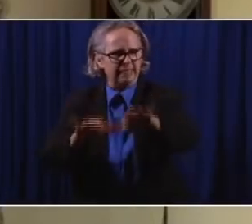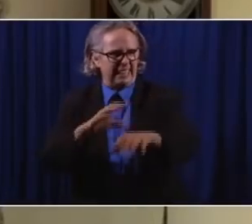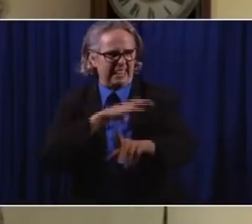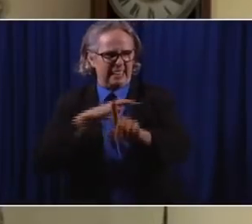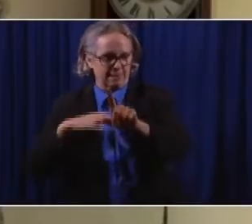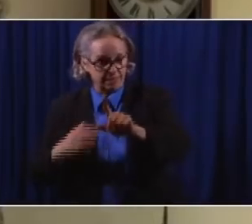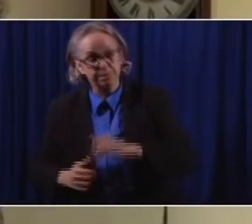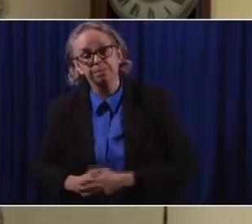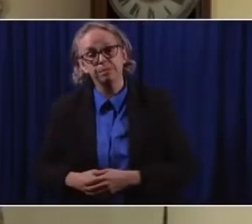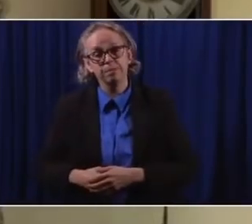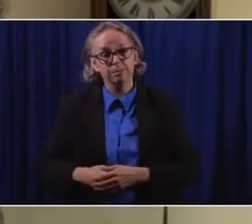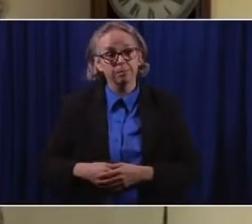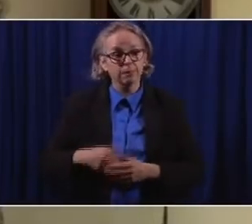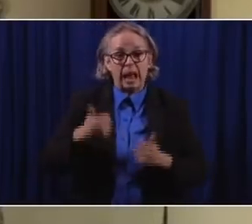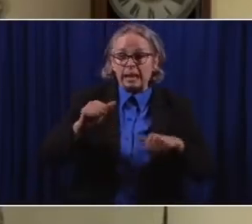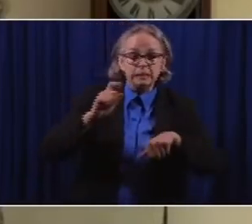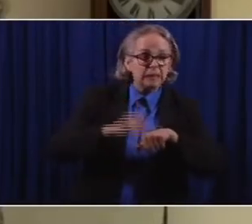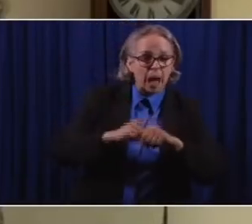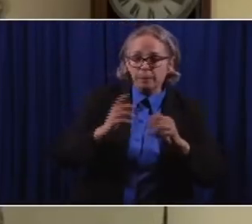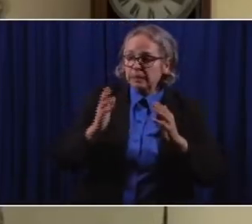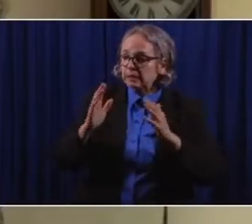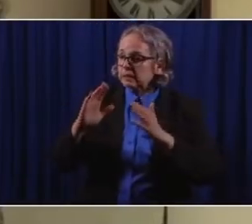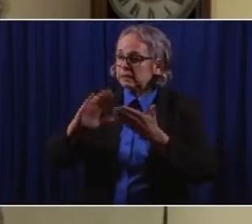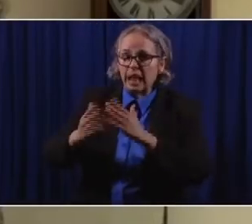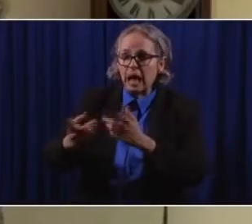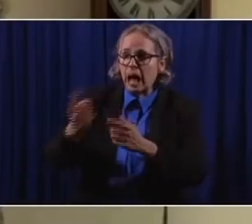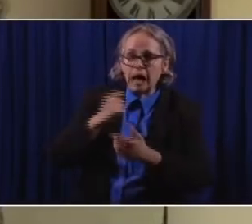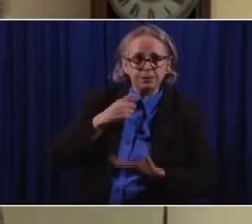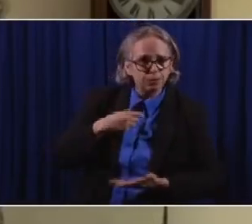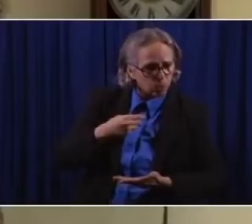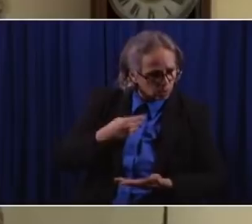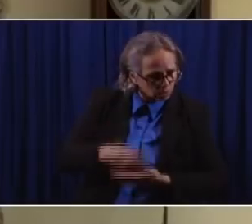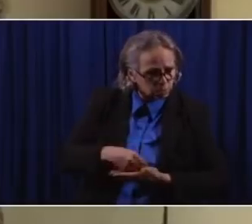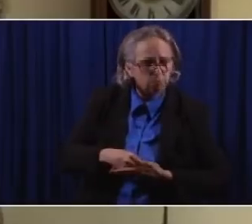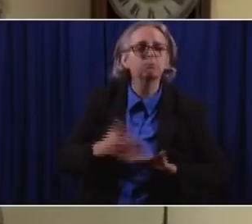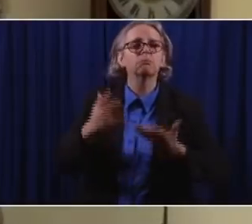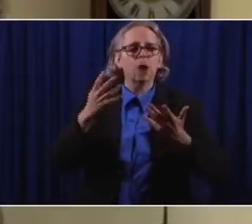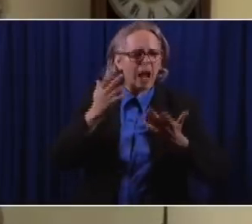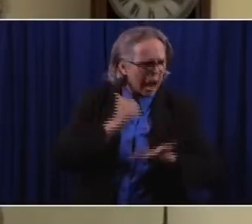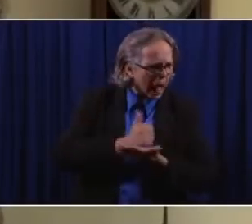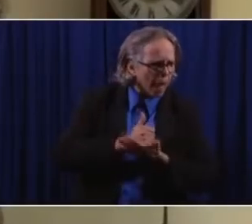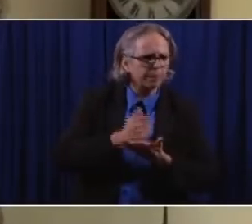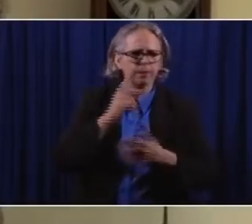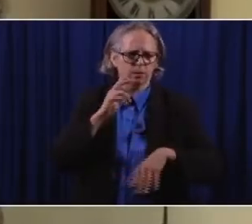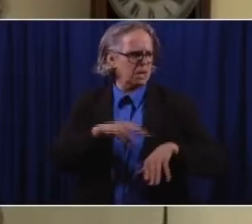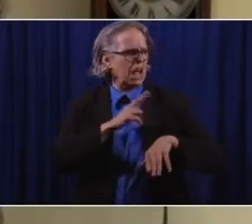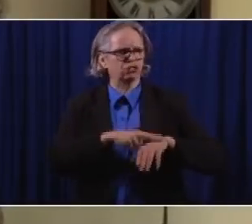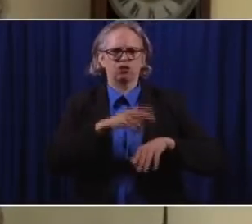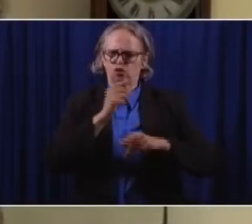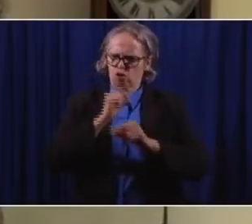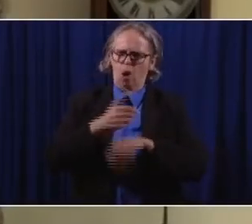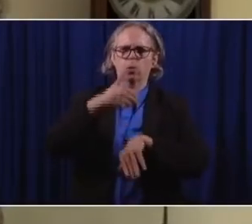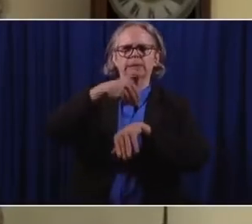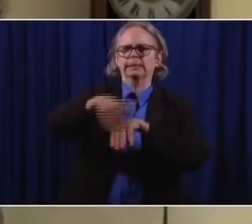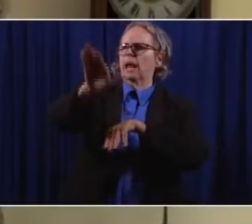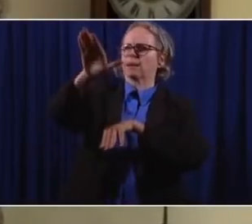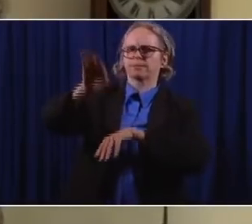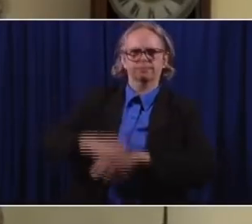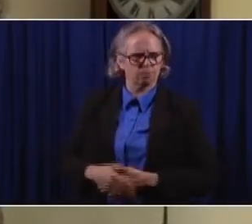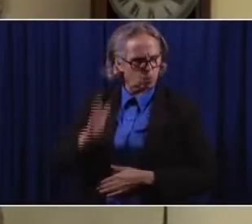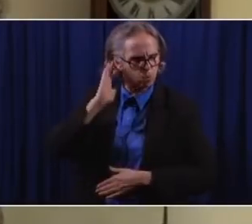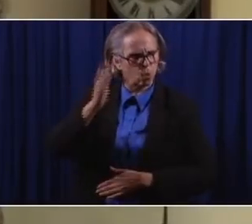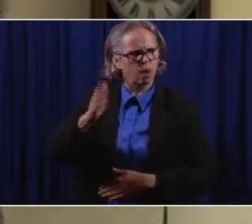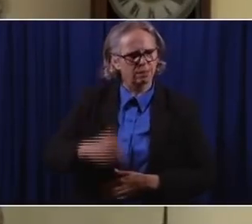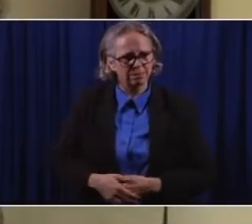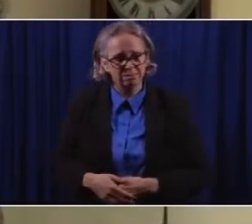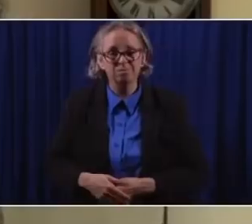cities, we have been able to supply the National Guard. They are there to they do a great